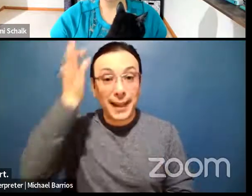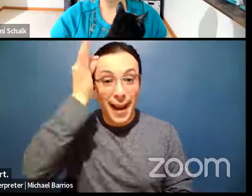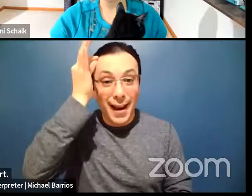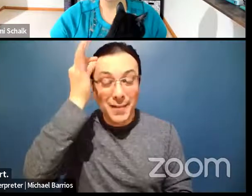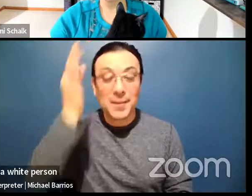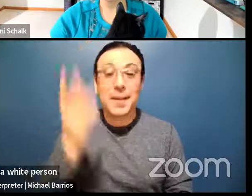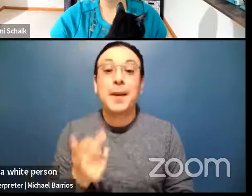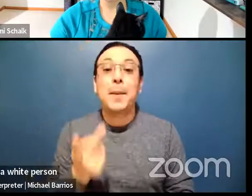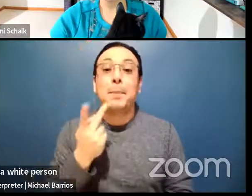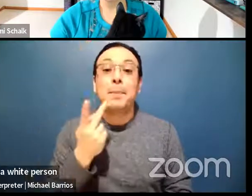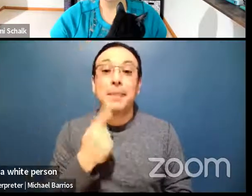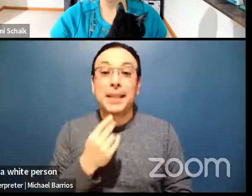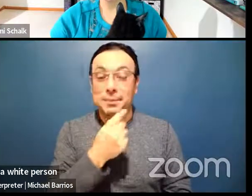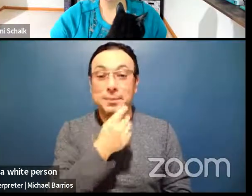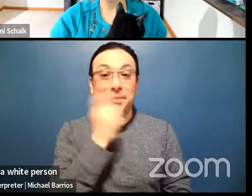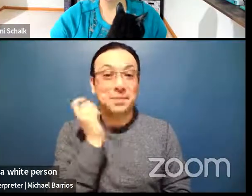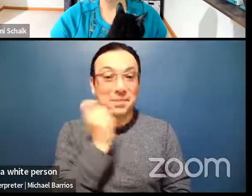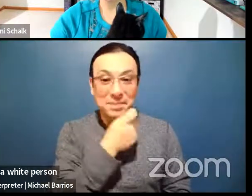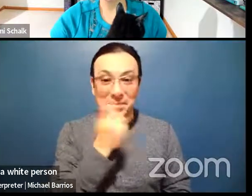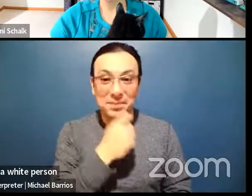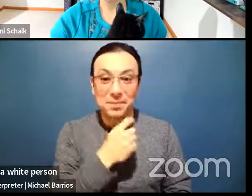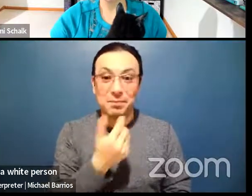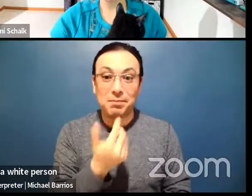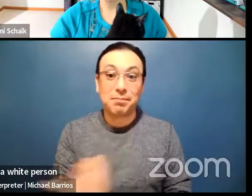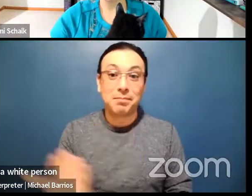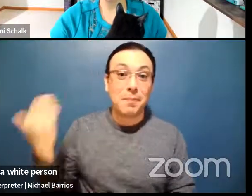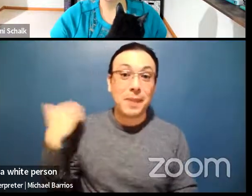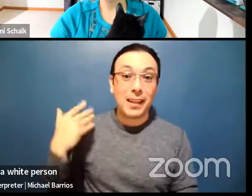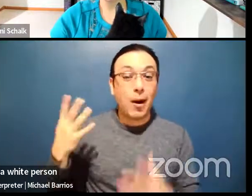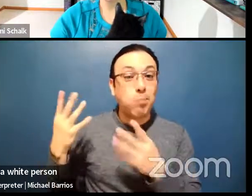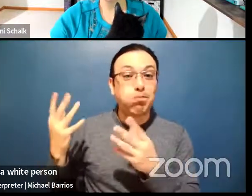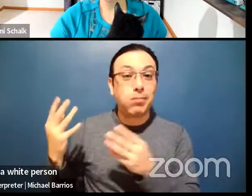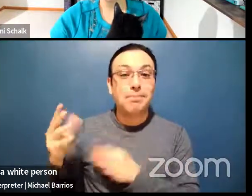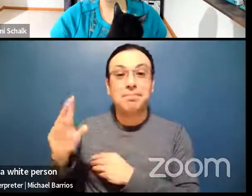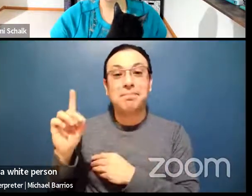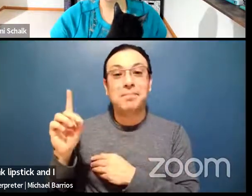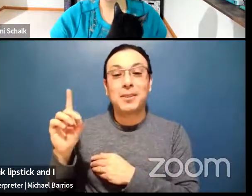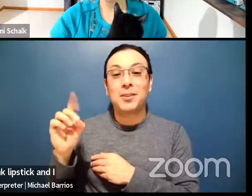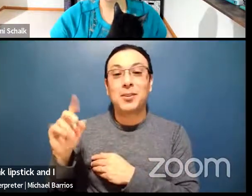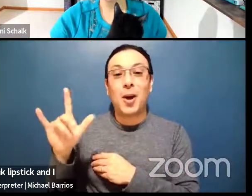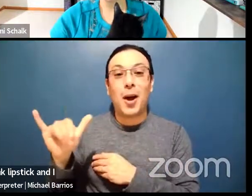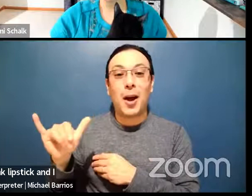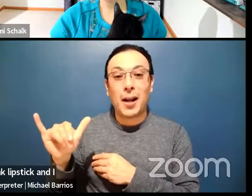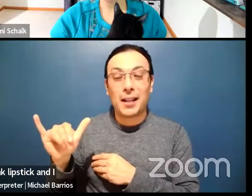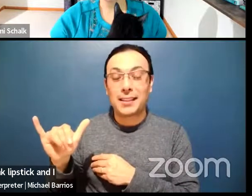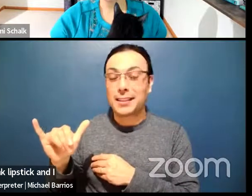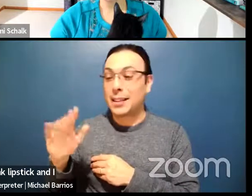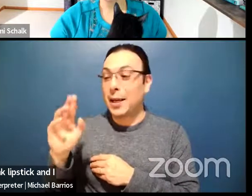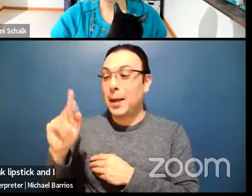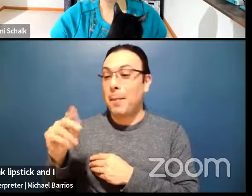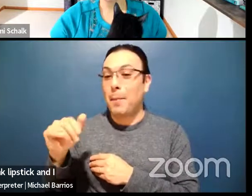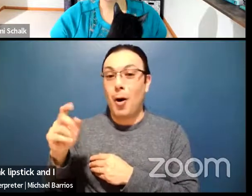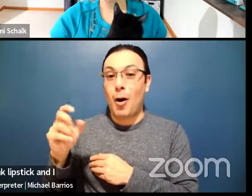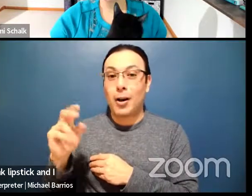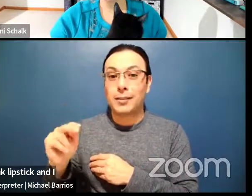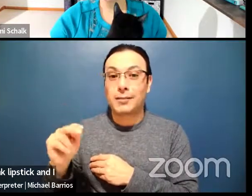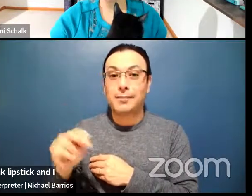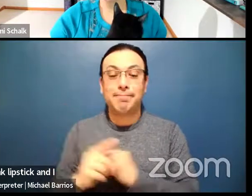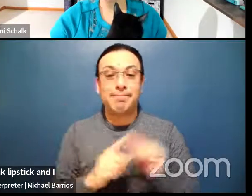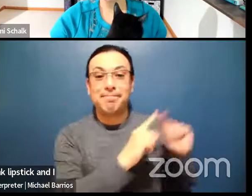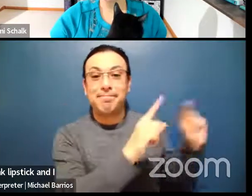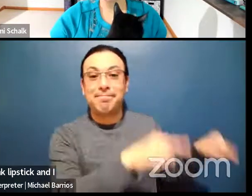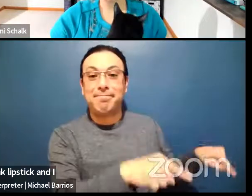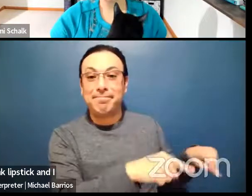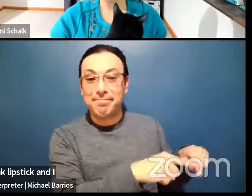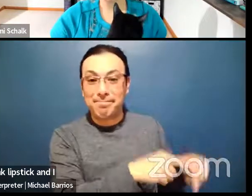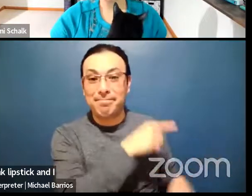lipstick. Behind me is a Dolly Parton pillow and a Black Lives Matter sign, and my pronouns are they,